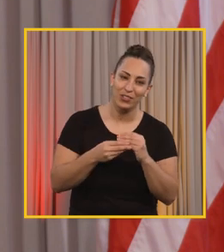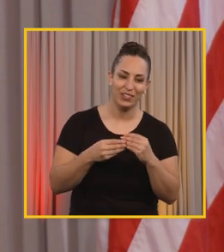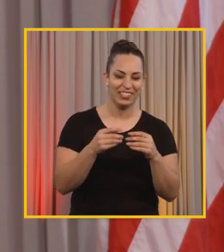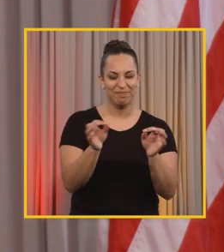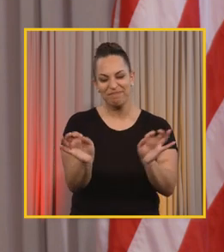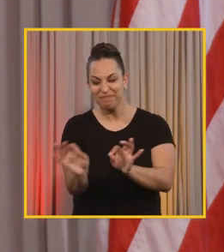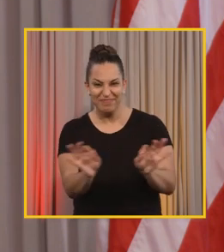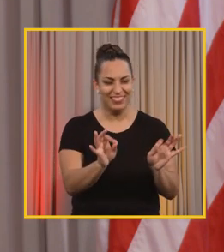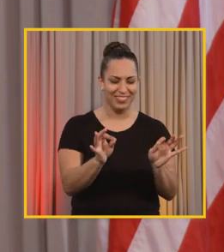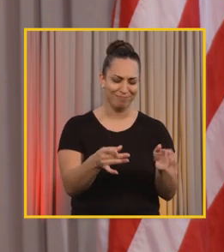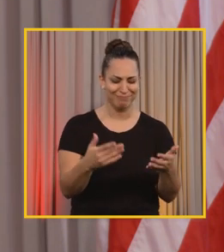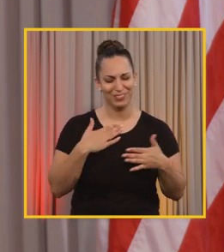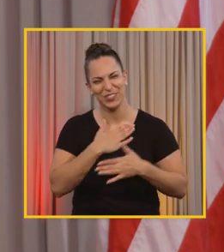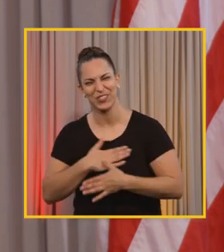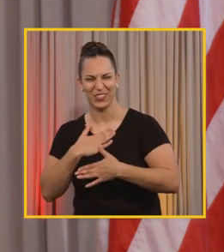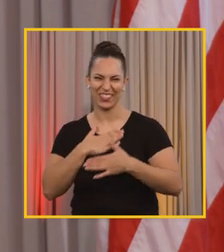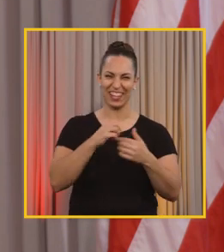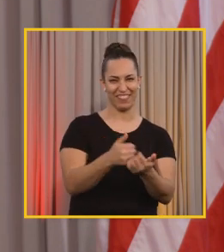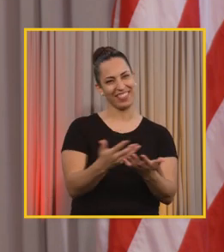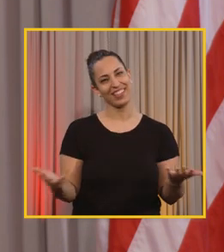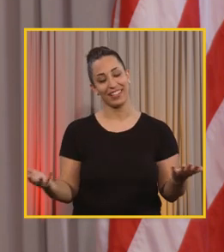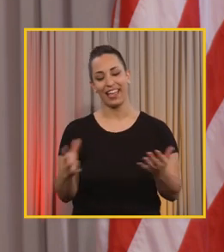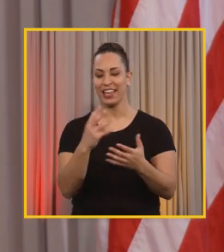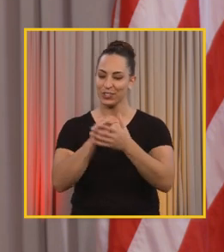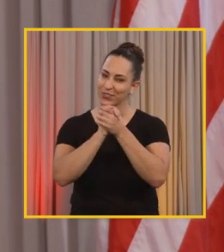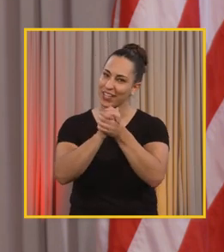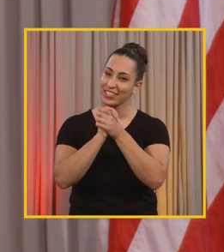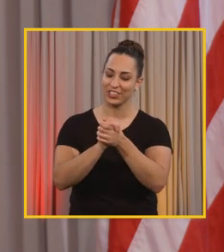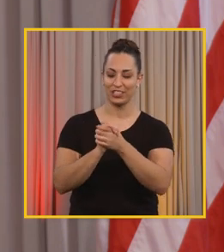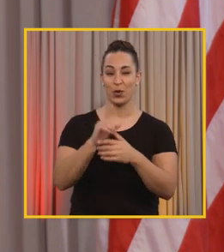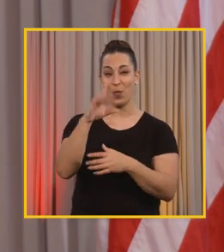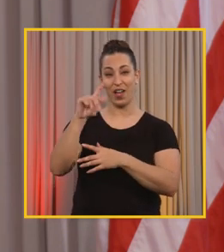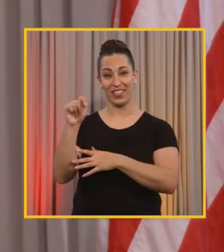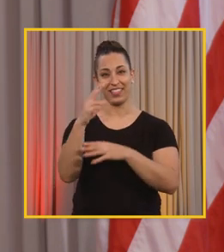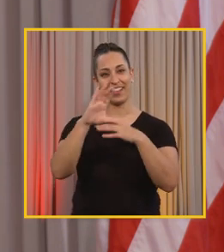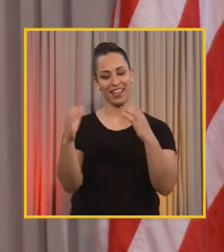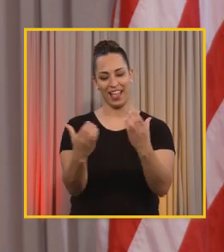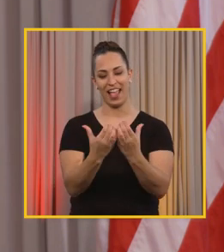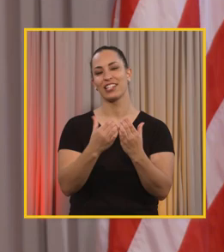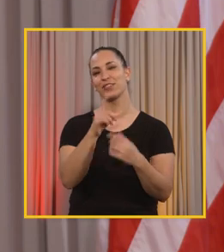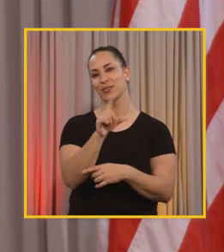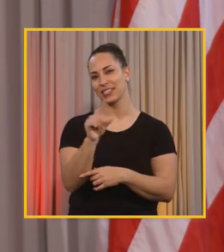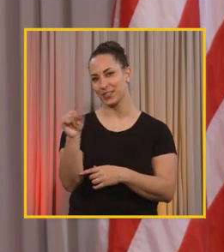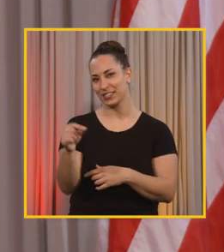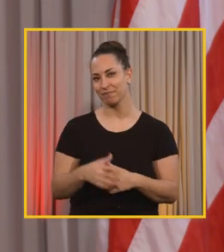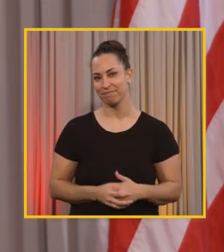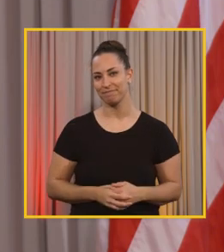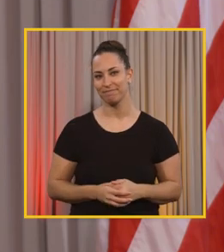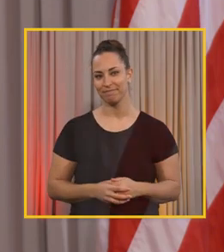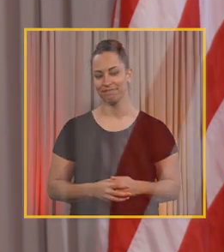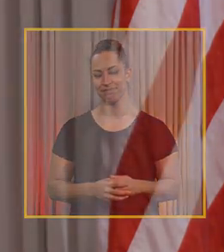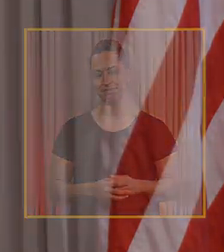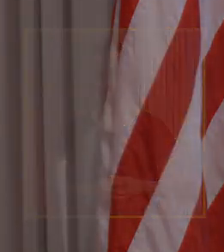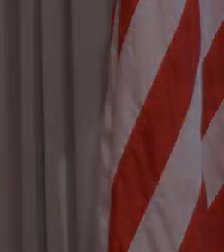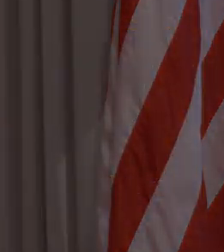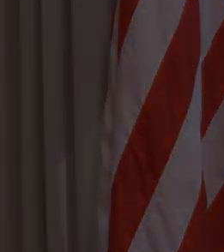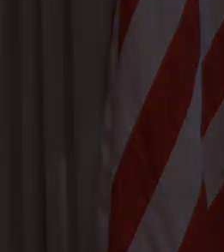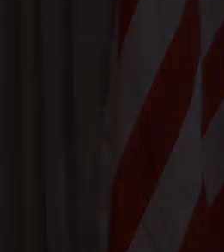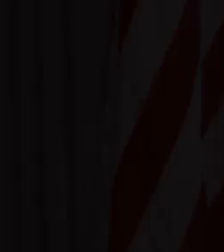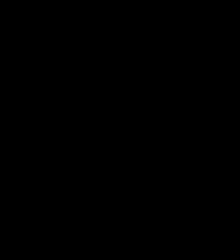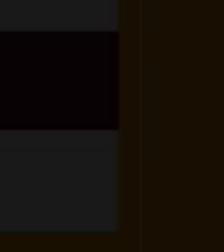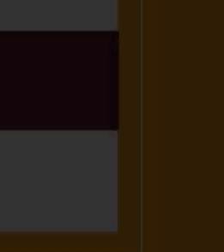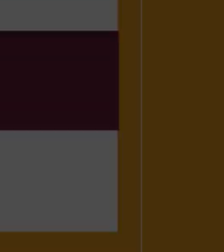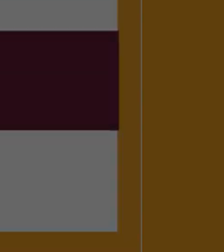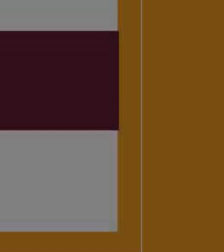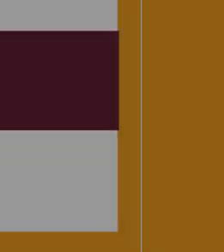to enjoy all the little things. Thank you, and congratulations to the Centennial Class of 2020.